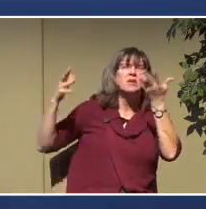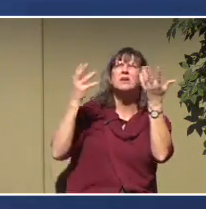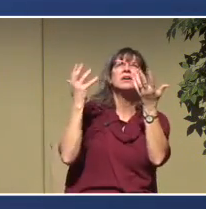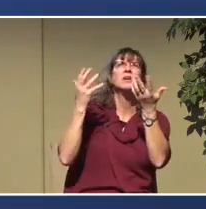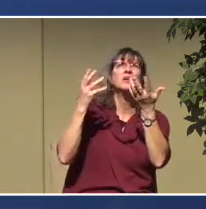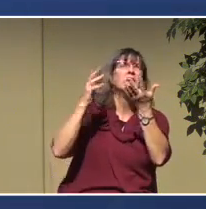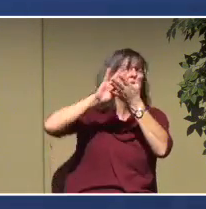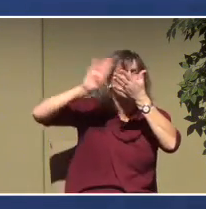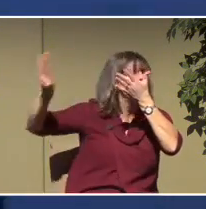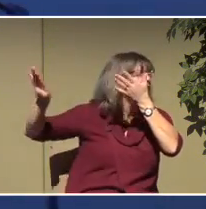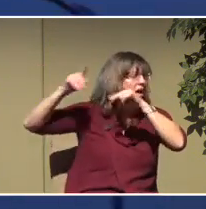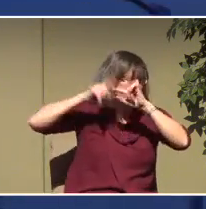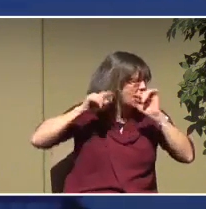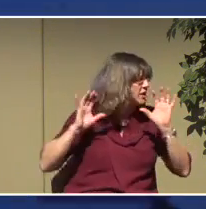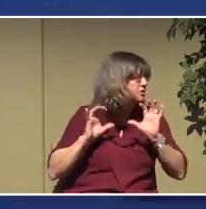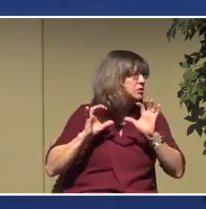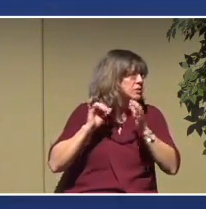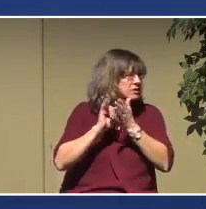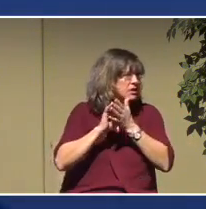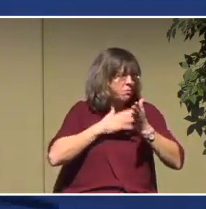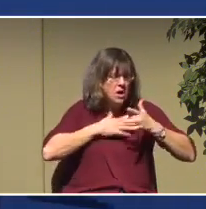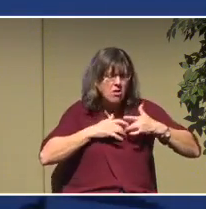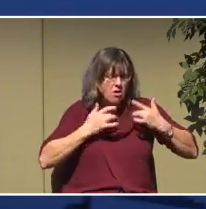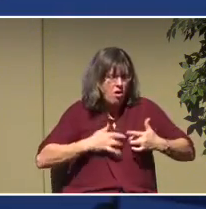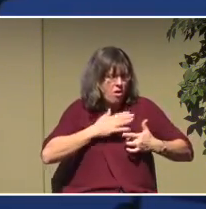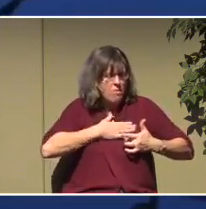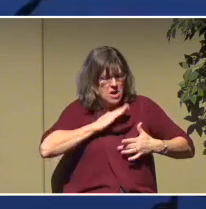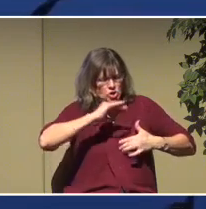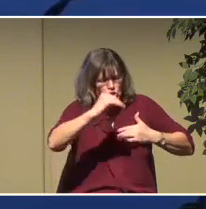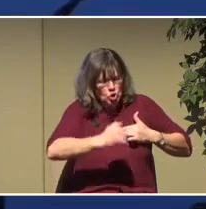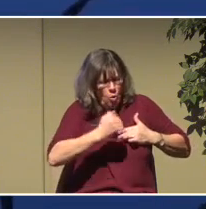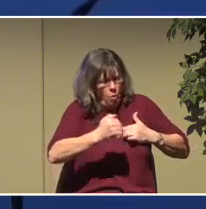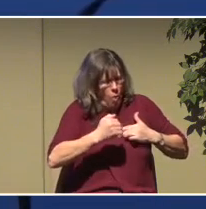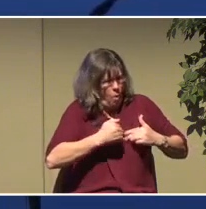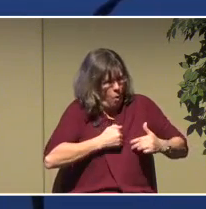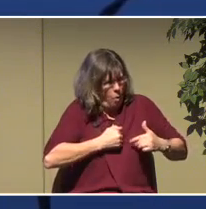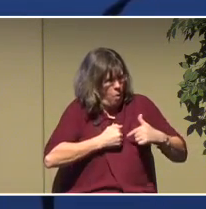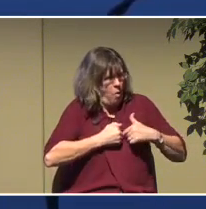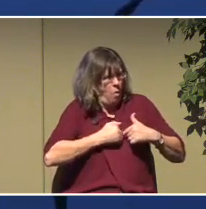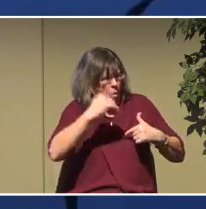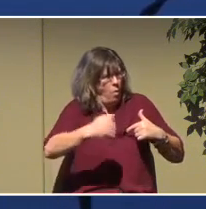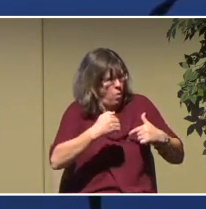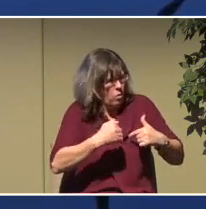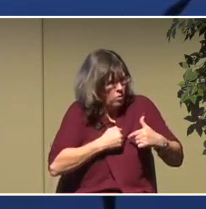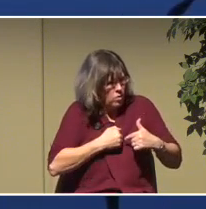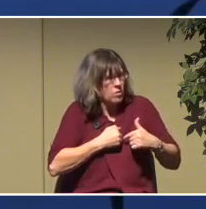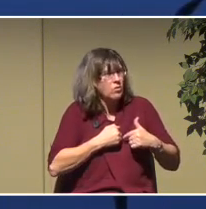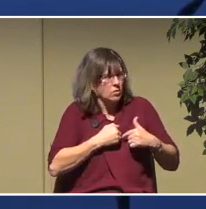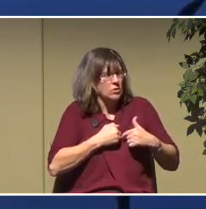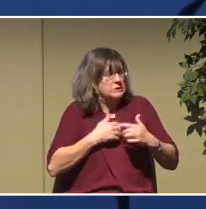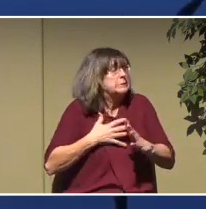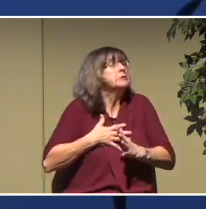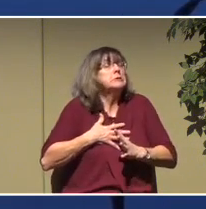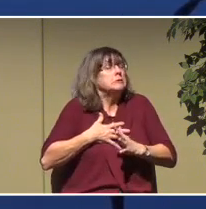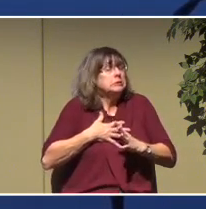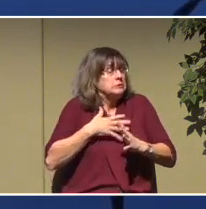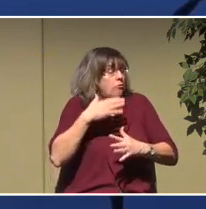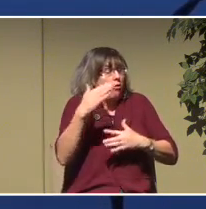It is what is on his heart. It is his very soul, because his soul feels at the point of